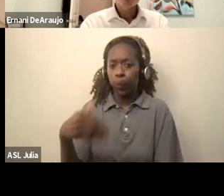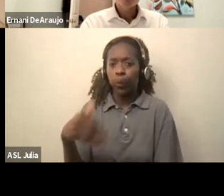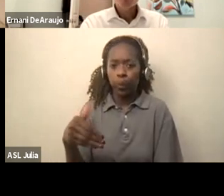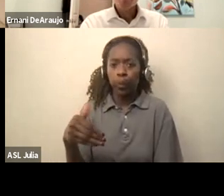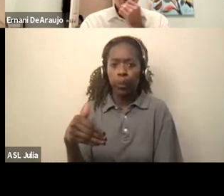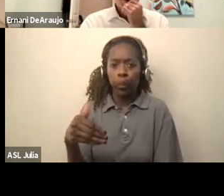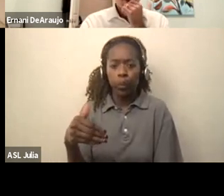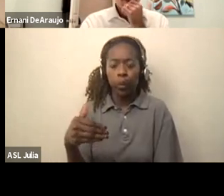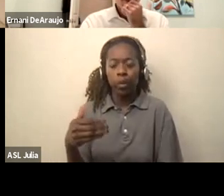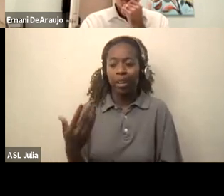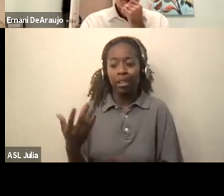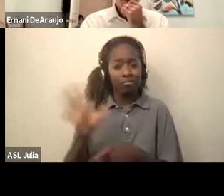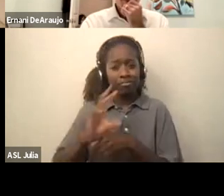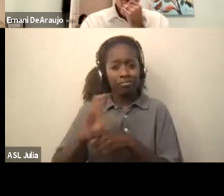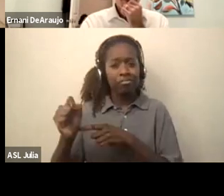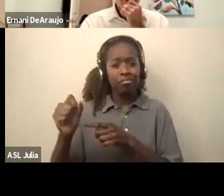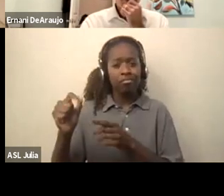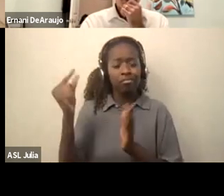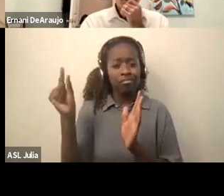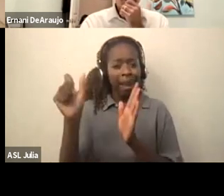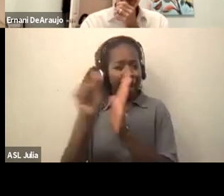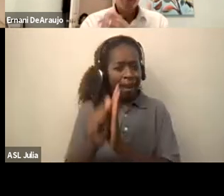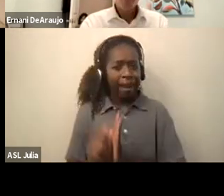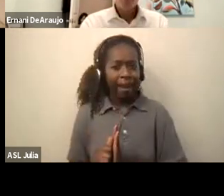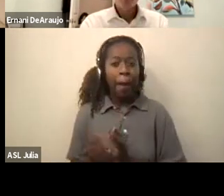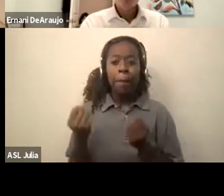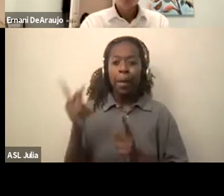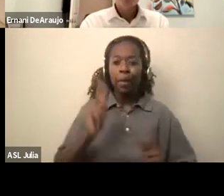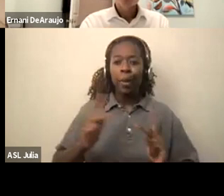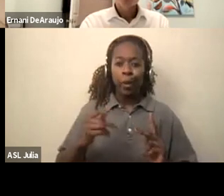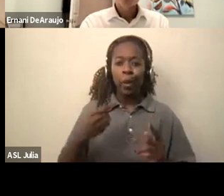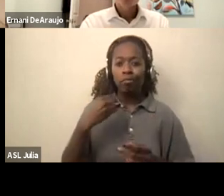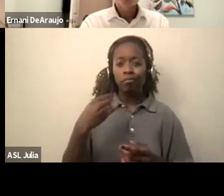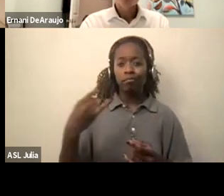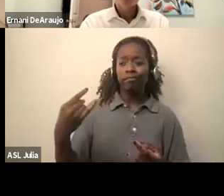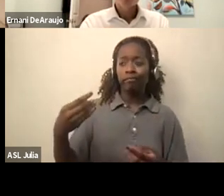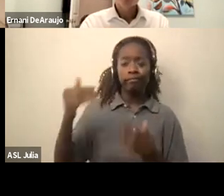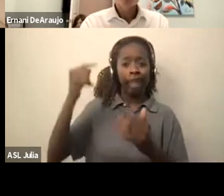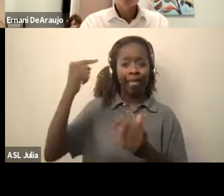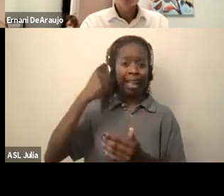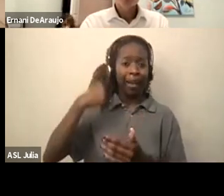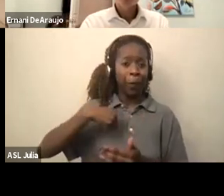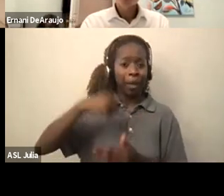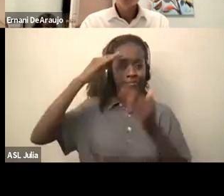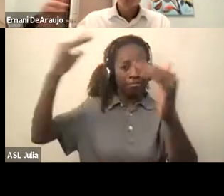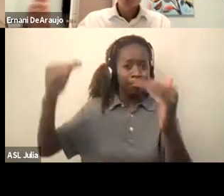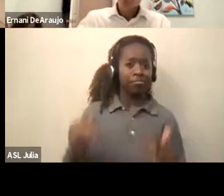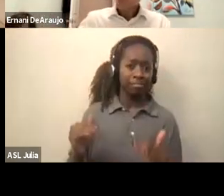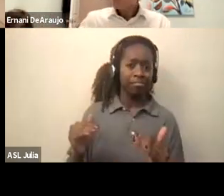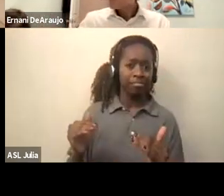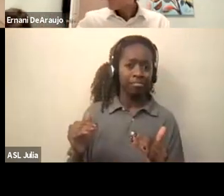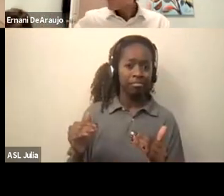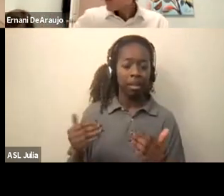us that we were not smart we couldn't learn and school was not for us then we came back to bps as black